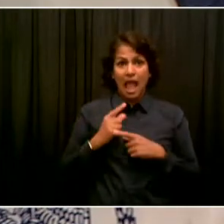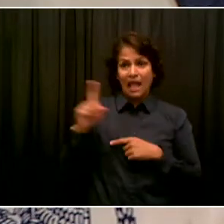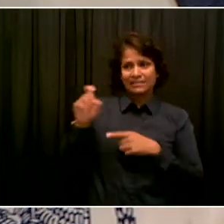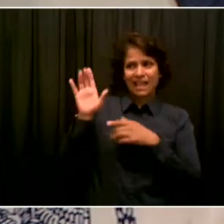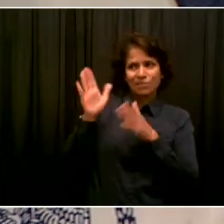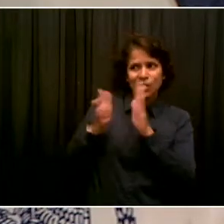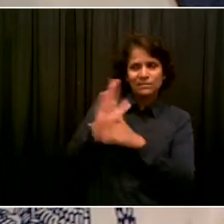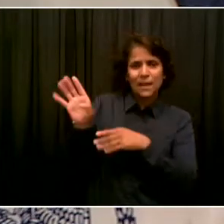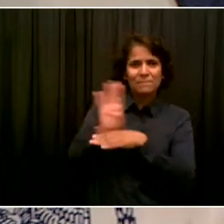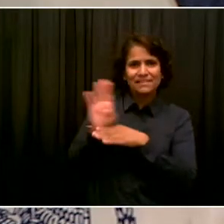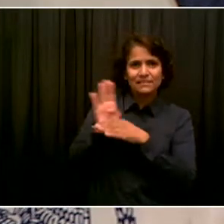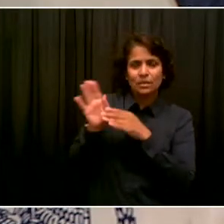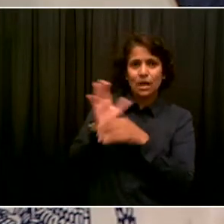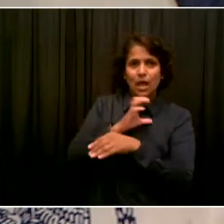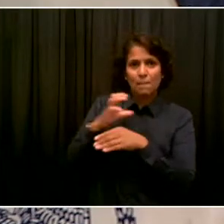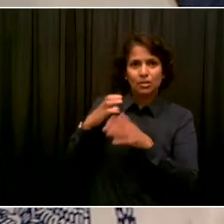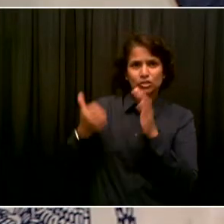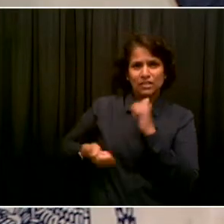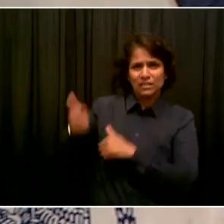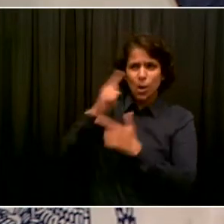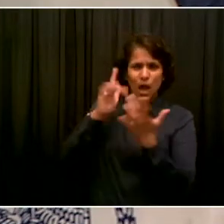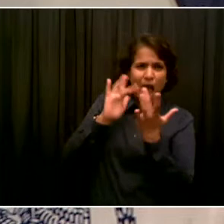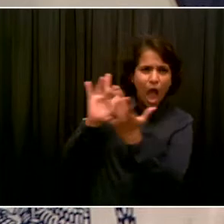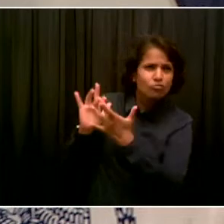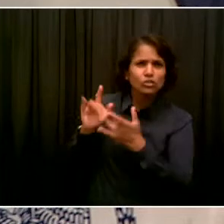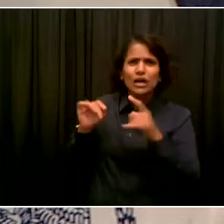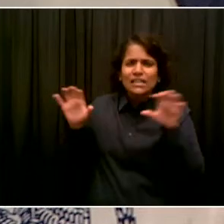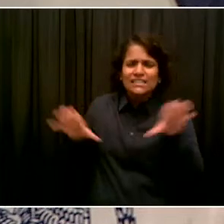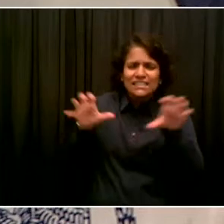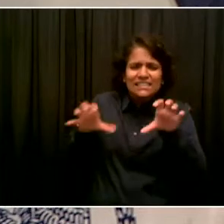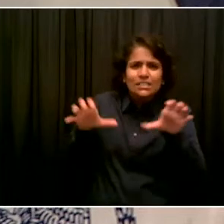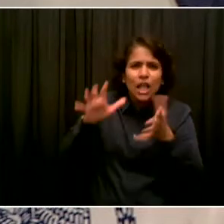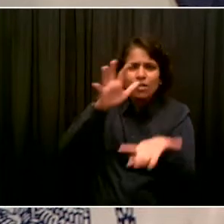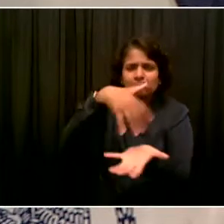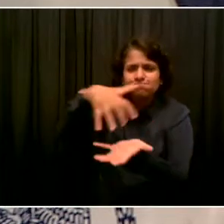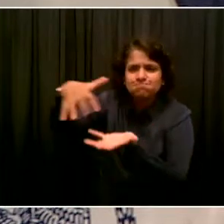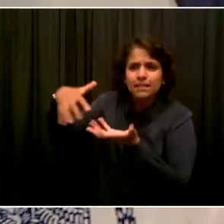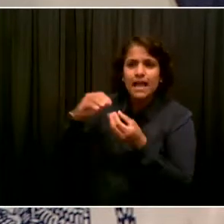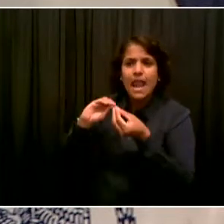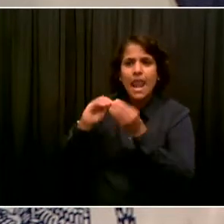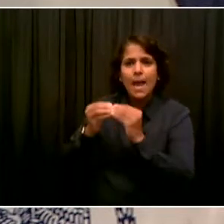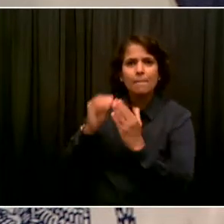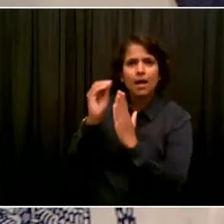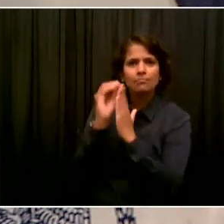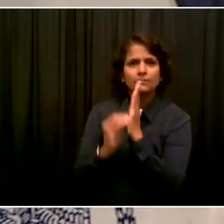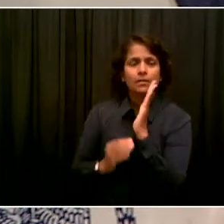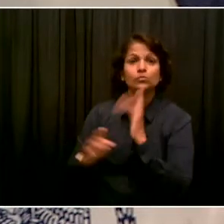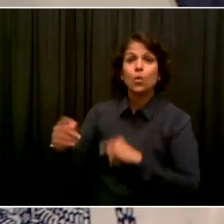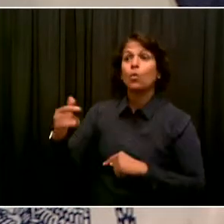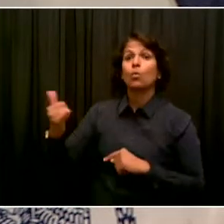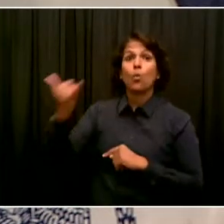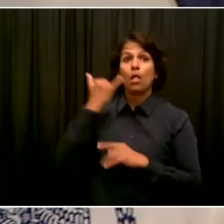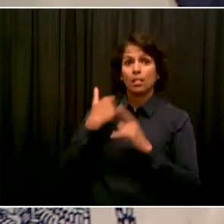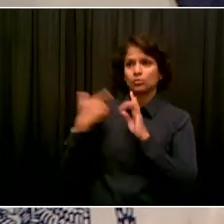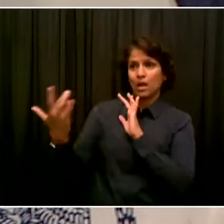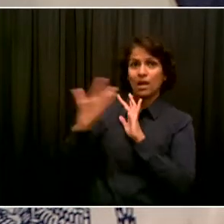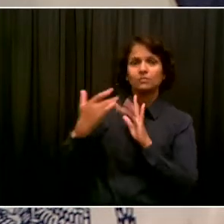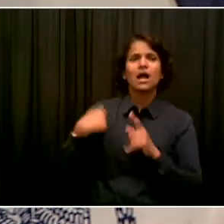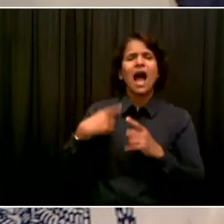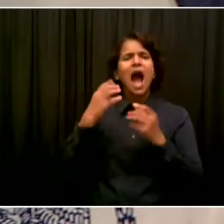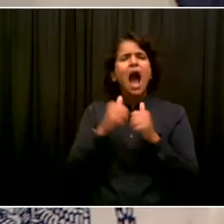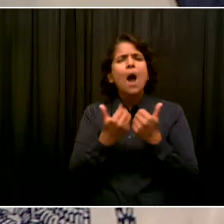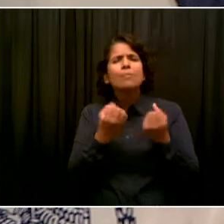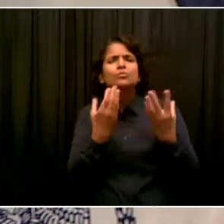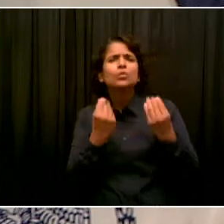for a visit or wanted to go through things over the phone, online, whatever it was. But in terms of